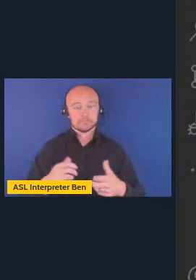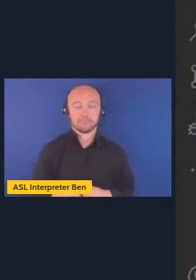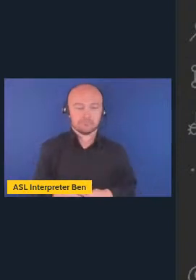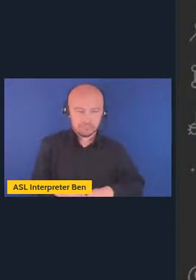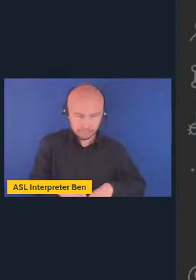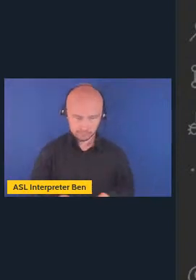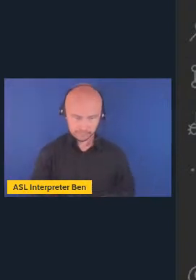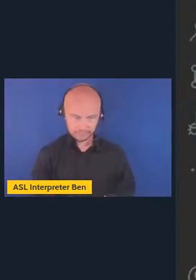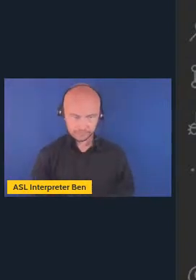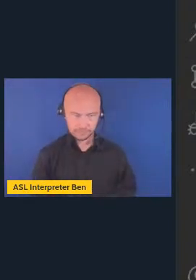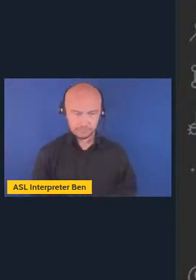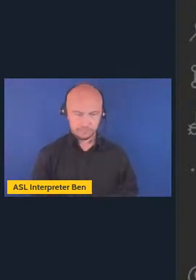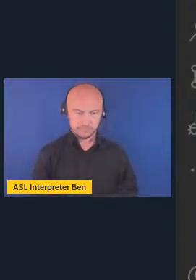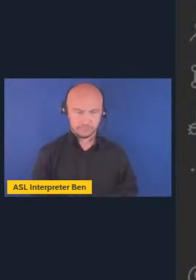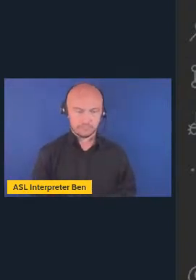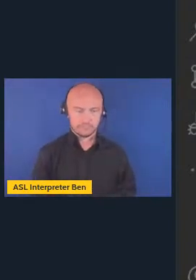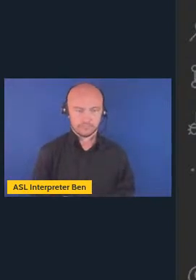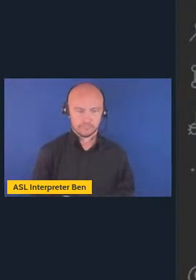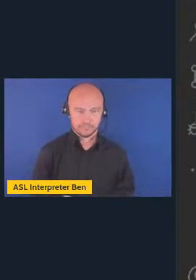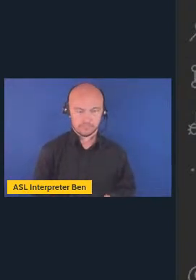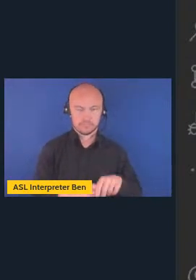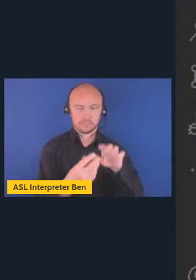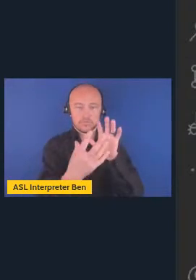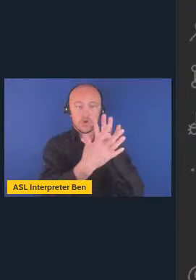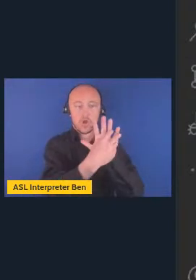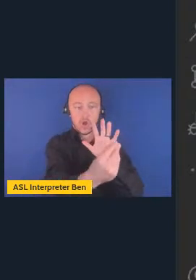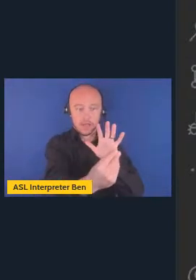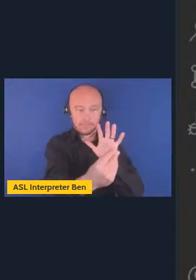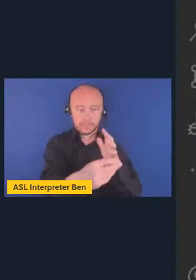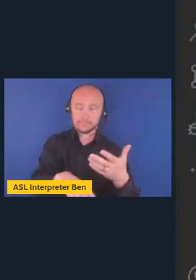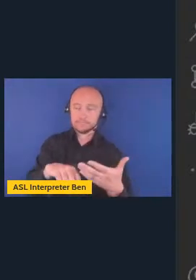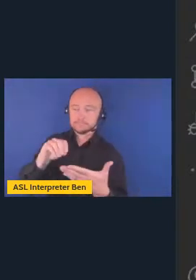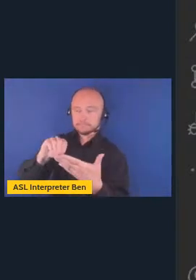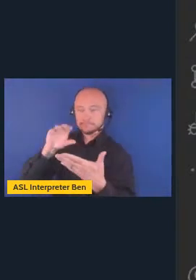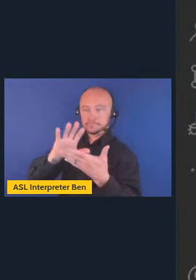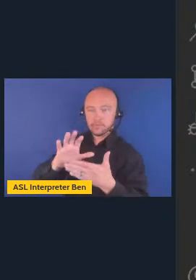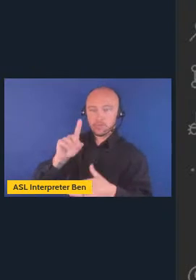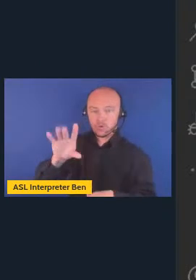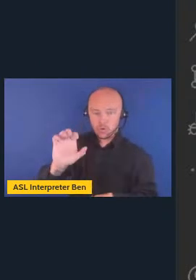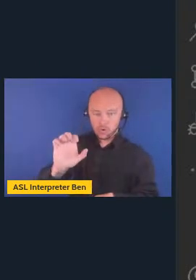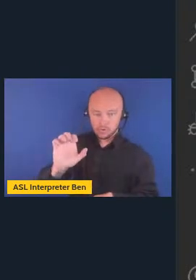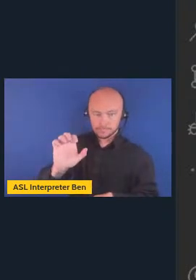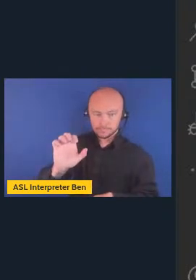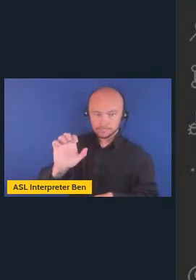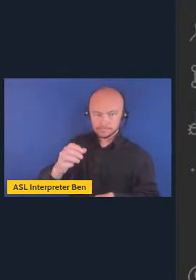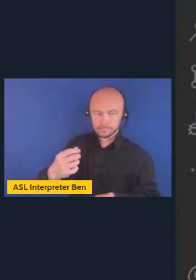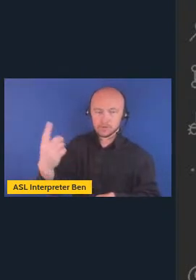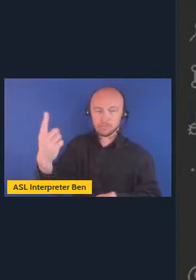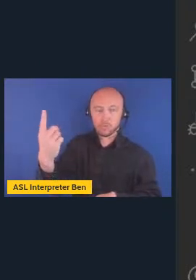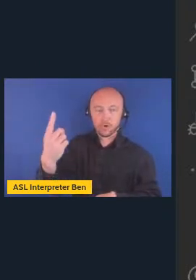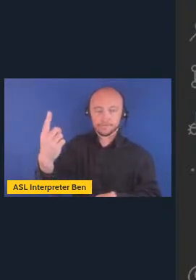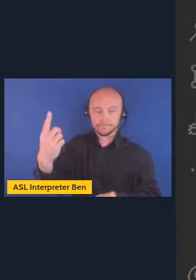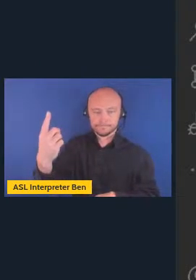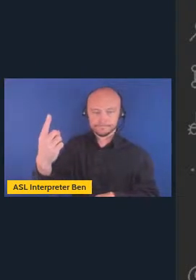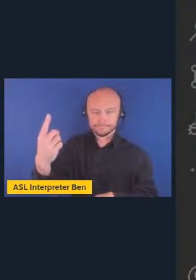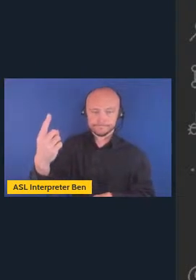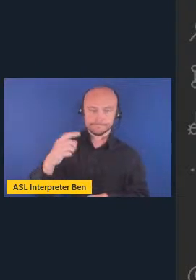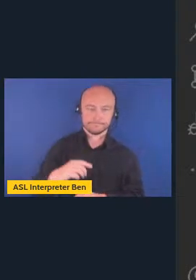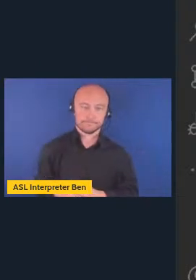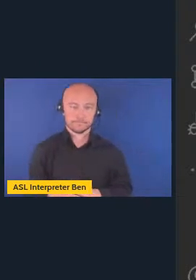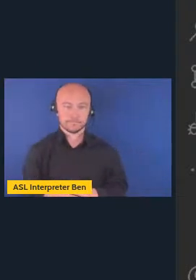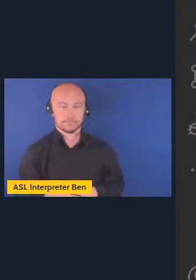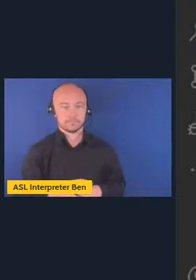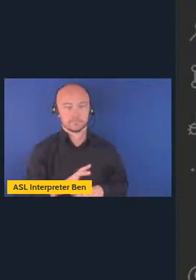can copy the exact same code here. Let's call it 1, and let's call it